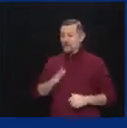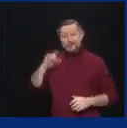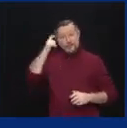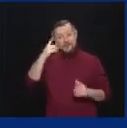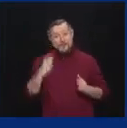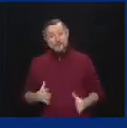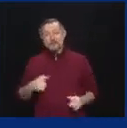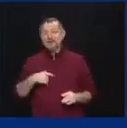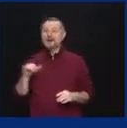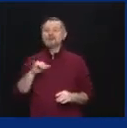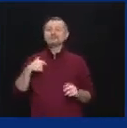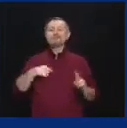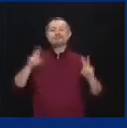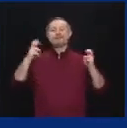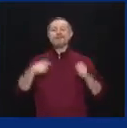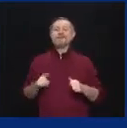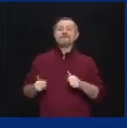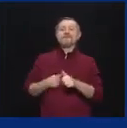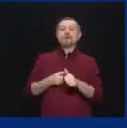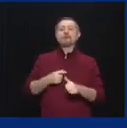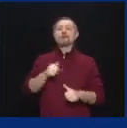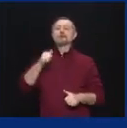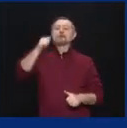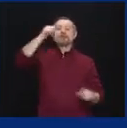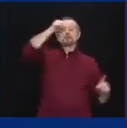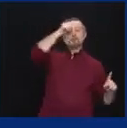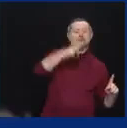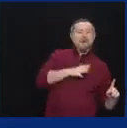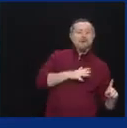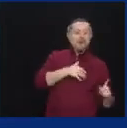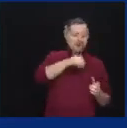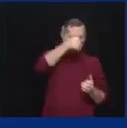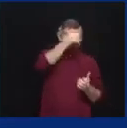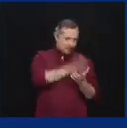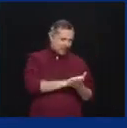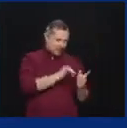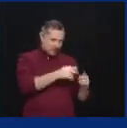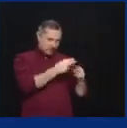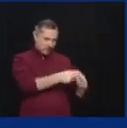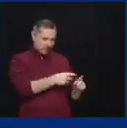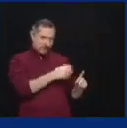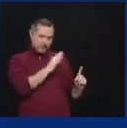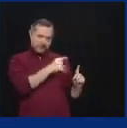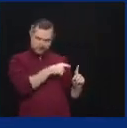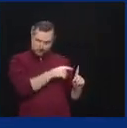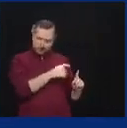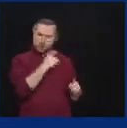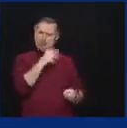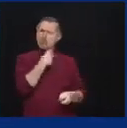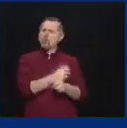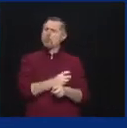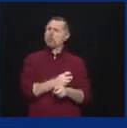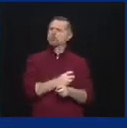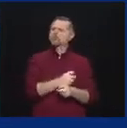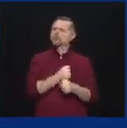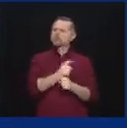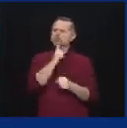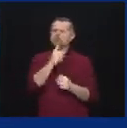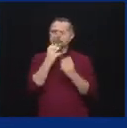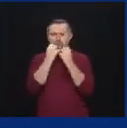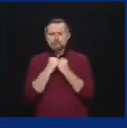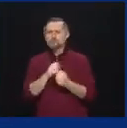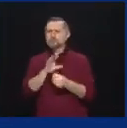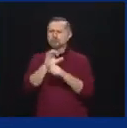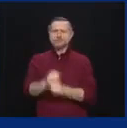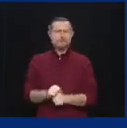as the first gentleman, and that's my husband, Bill Hochul, who's been working very hard to make sure we keep our traditions going. So let's give a round of